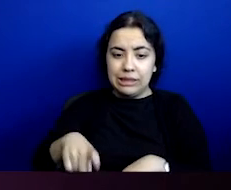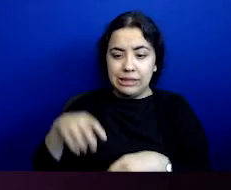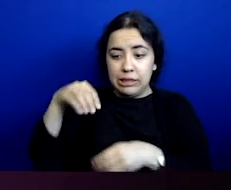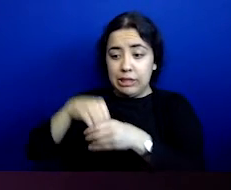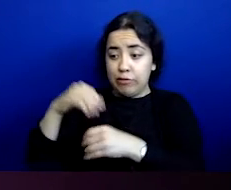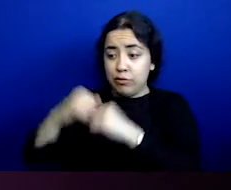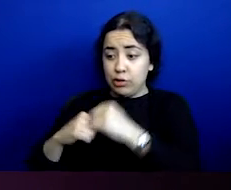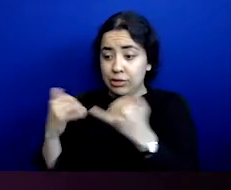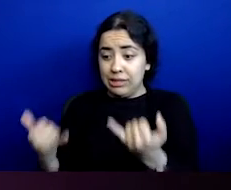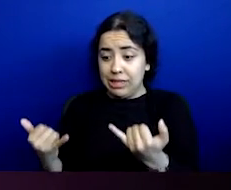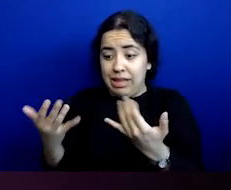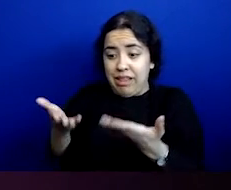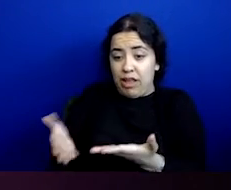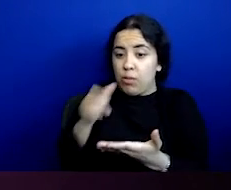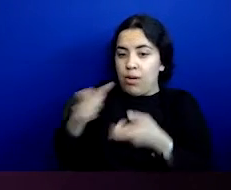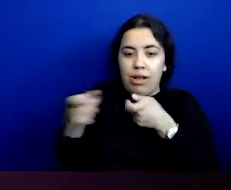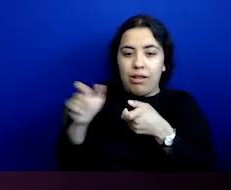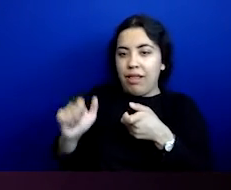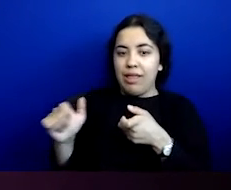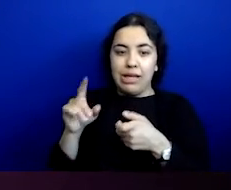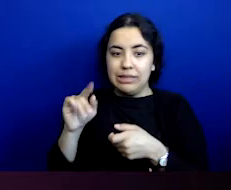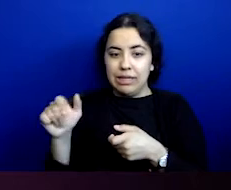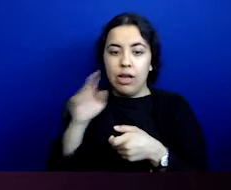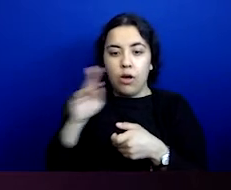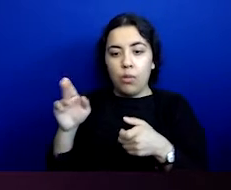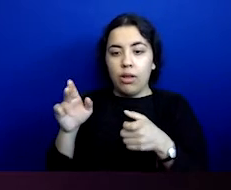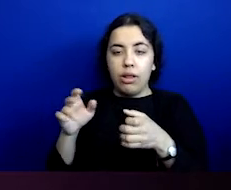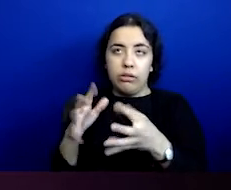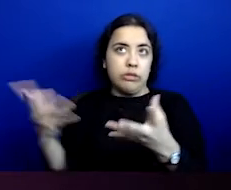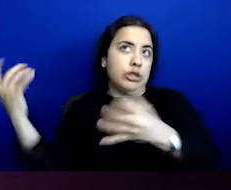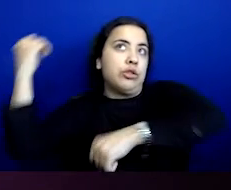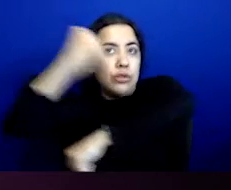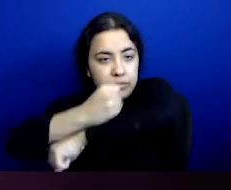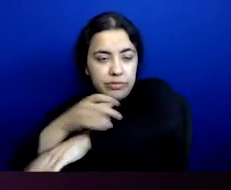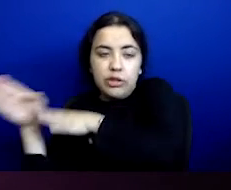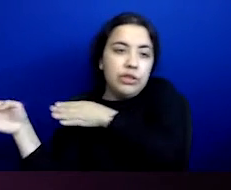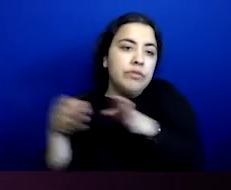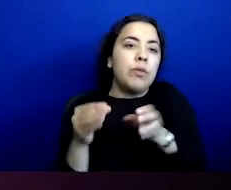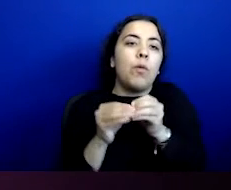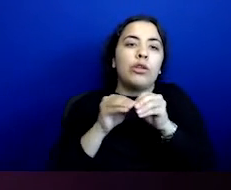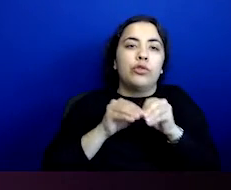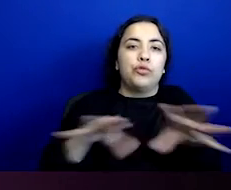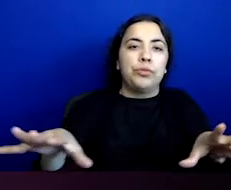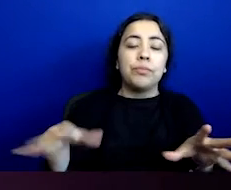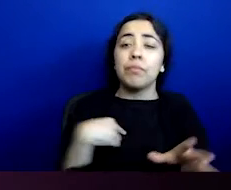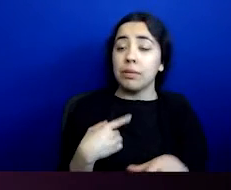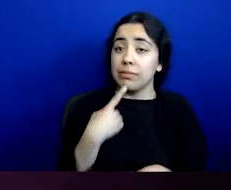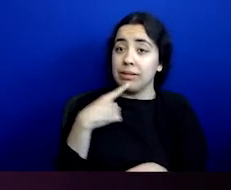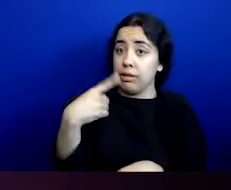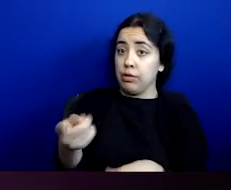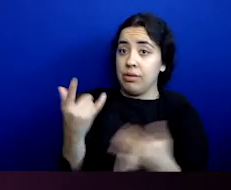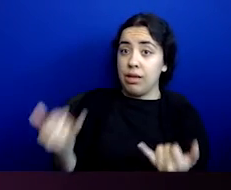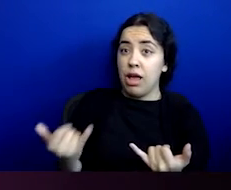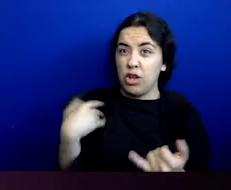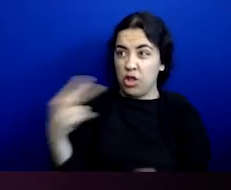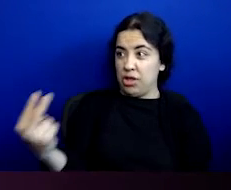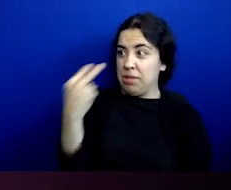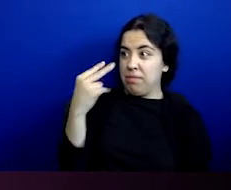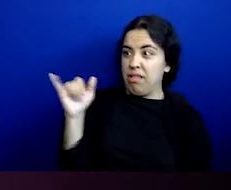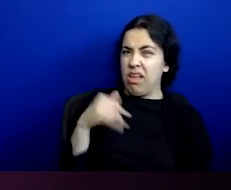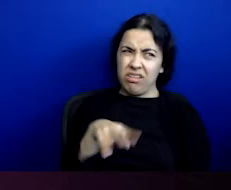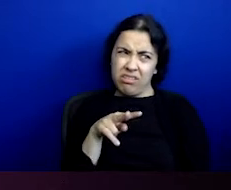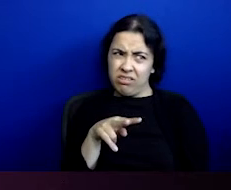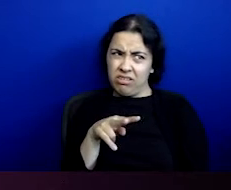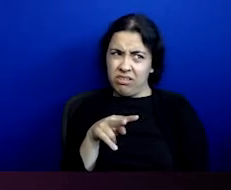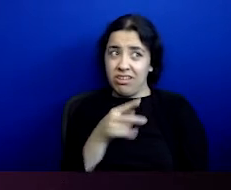won't be able to handle the volumes of data, and this will shift things more to a distributed. So if I'm saying this today, I know a lot of you guys are looking at me and